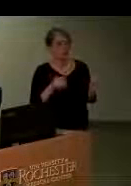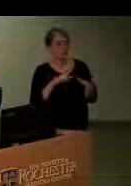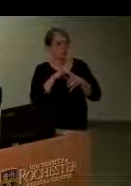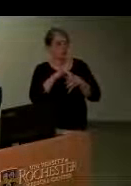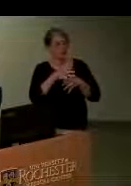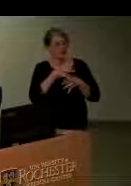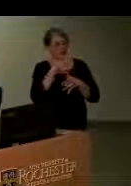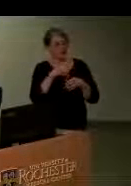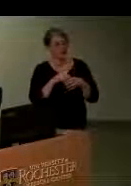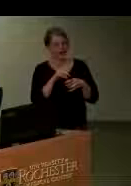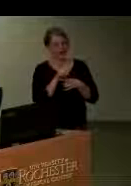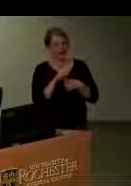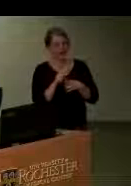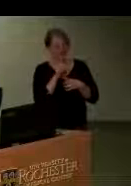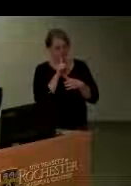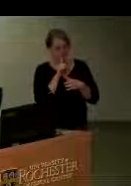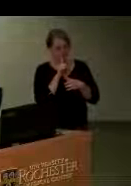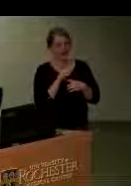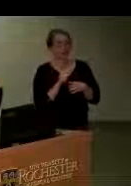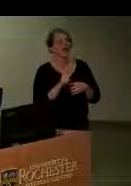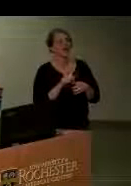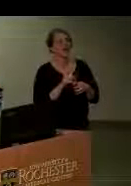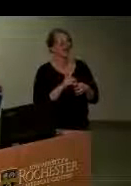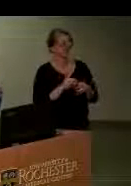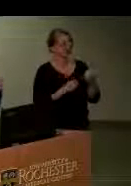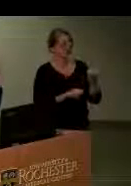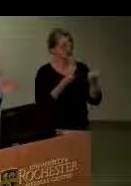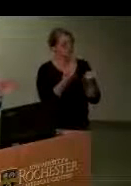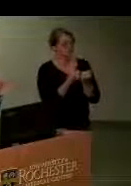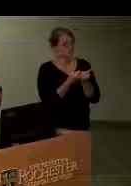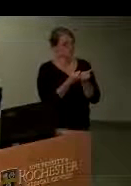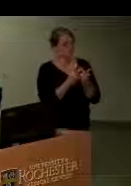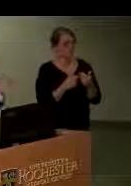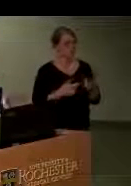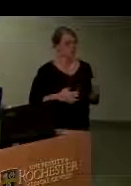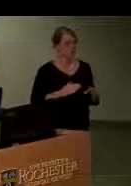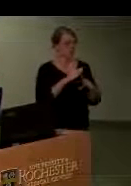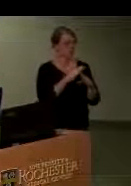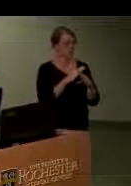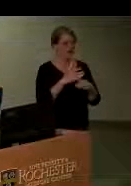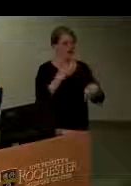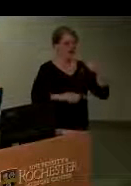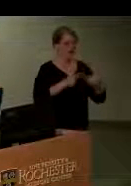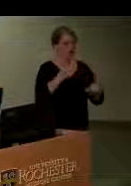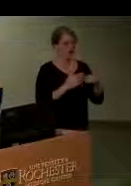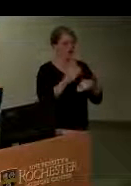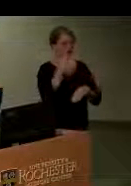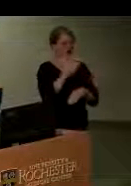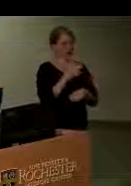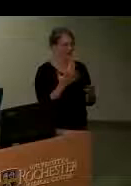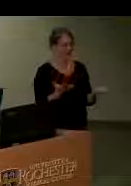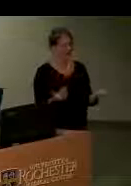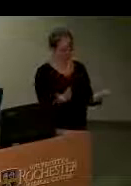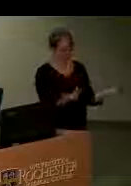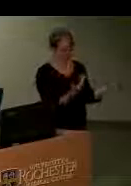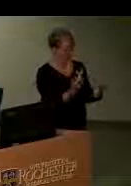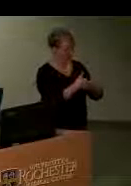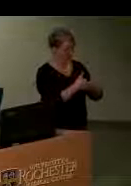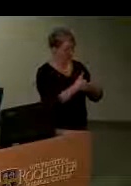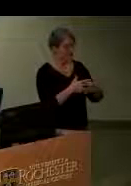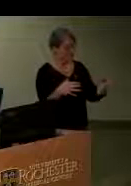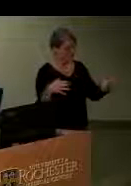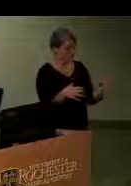expertise in what the cases are on, and is just there to prevent people arguing and everybody participating, but that's